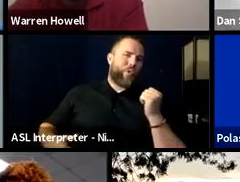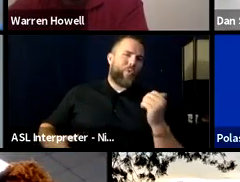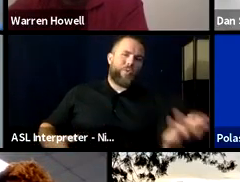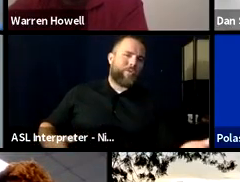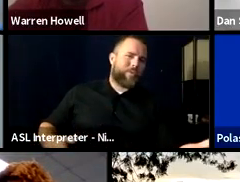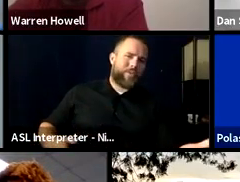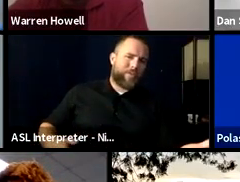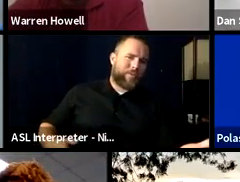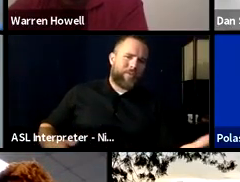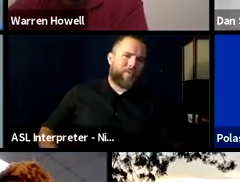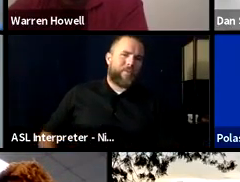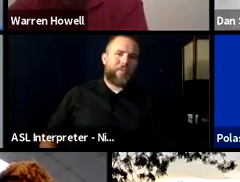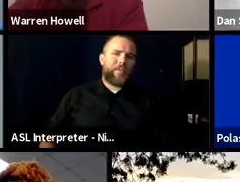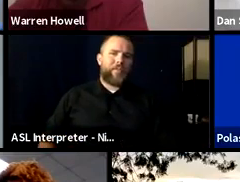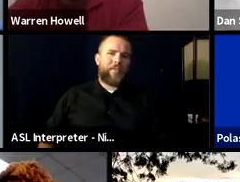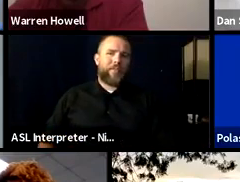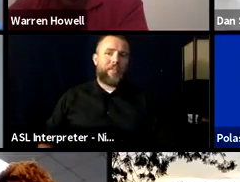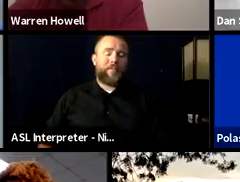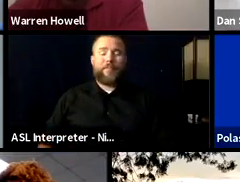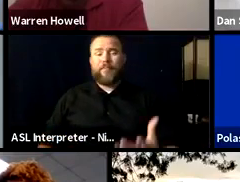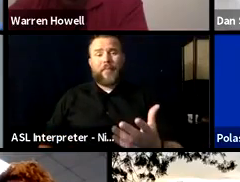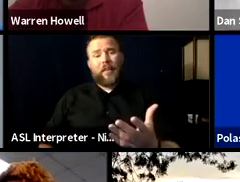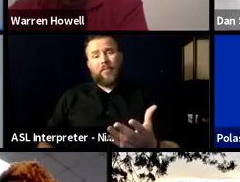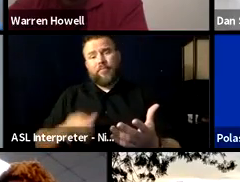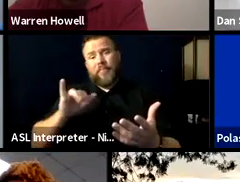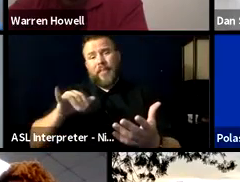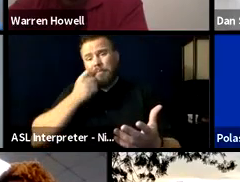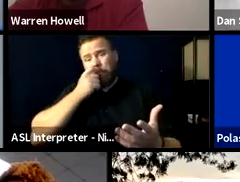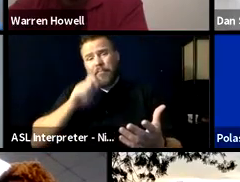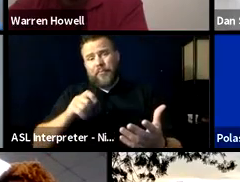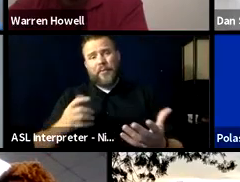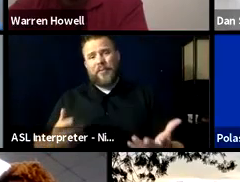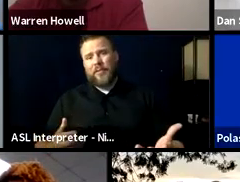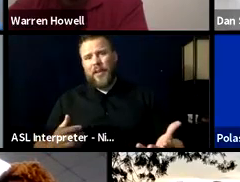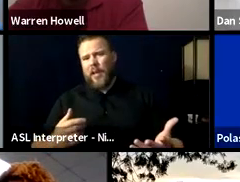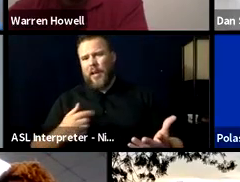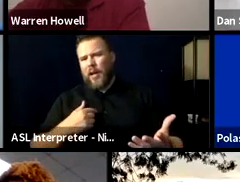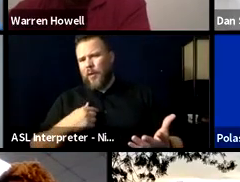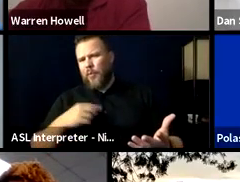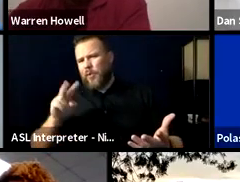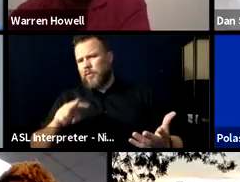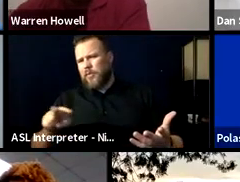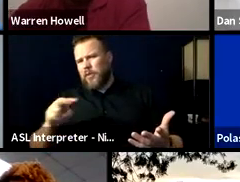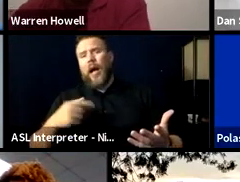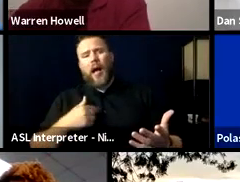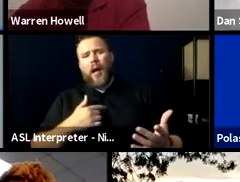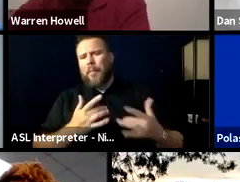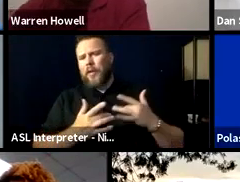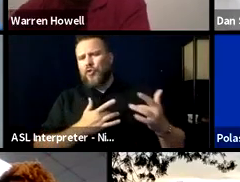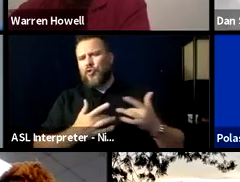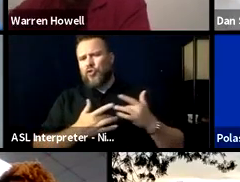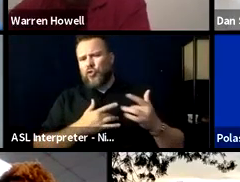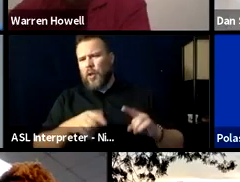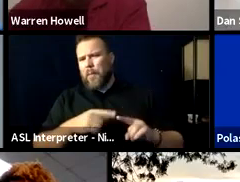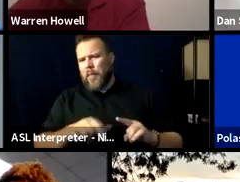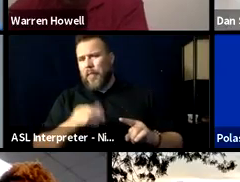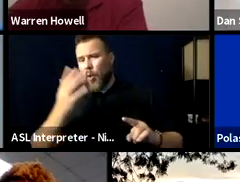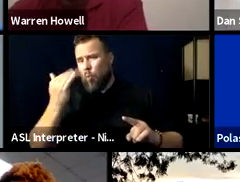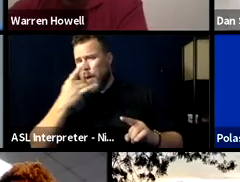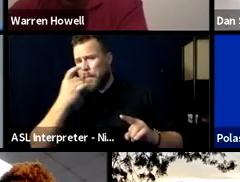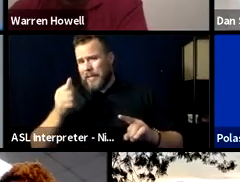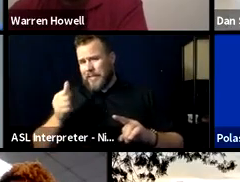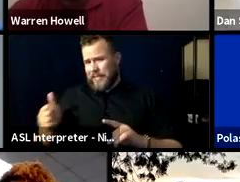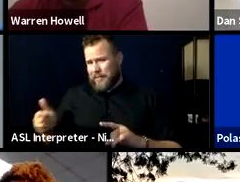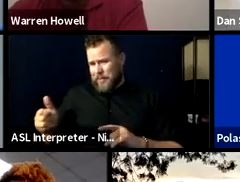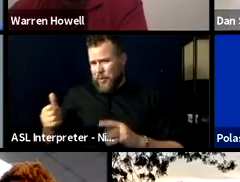And I mean, that's basically all I have to say. I was just like basically concerned of like, cause he's already behind